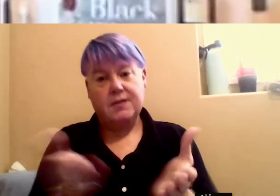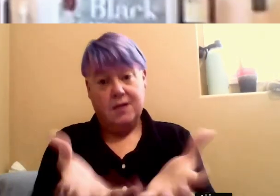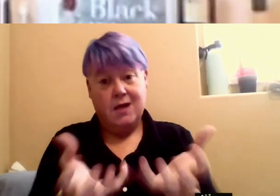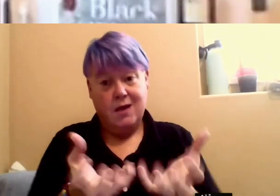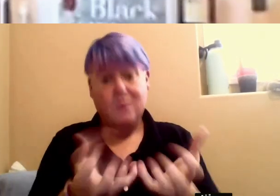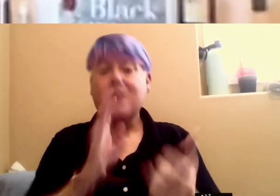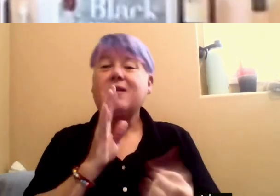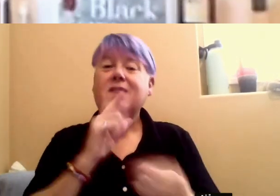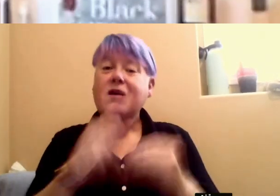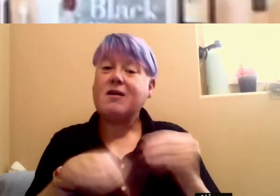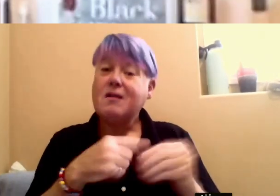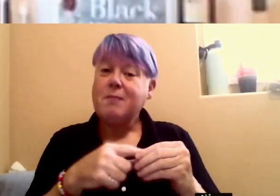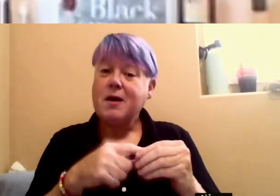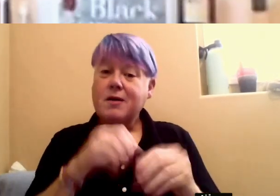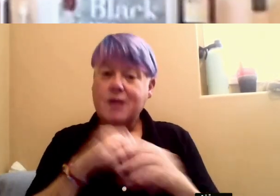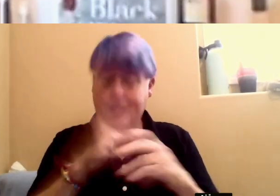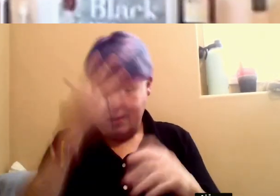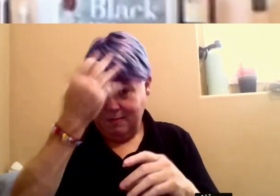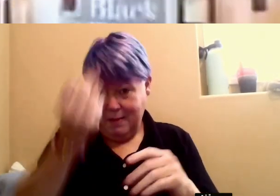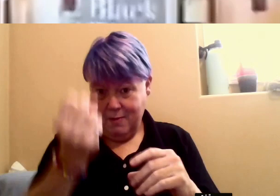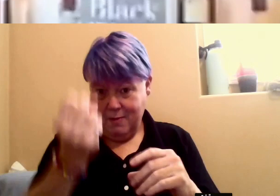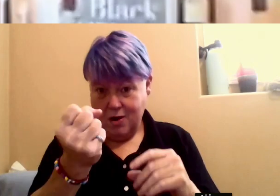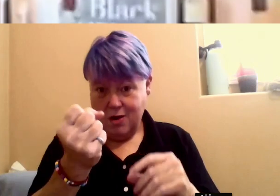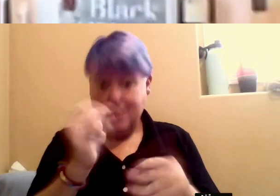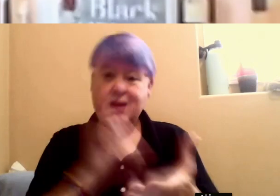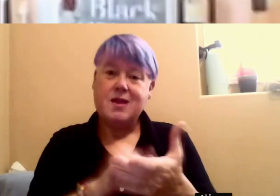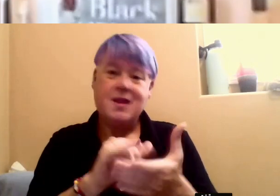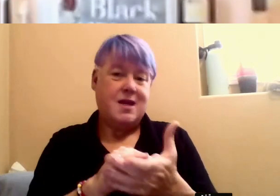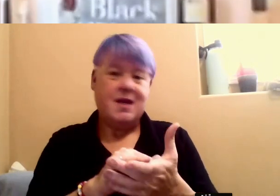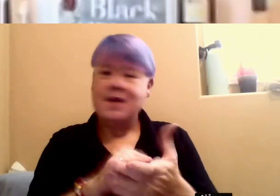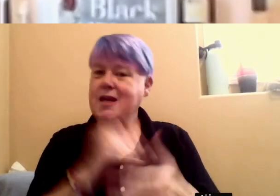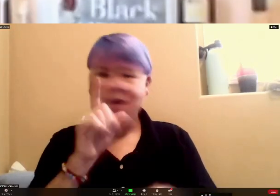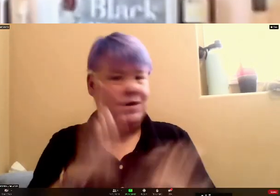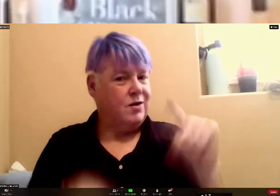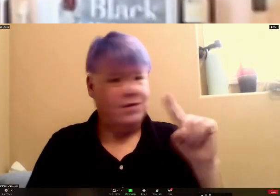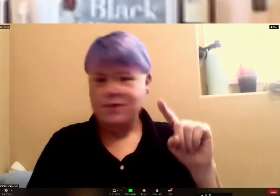about in the memoir that I just wasn't able to because it just didn't fit in